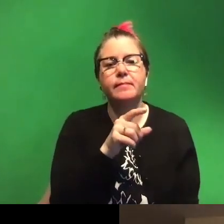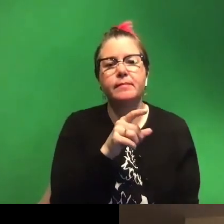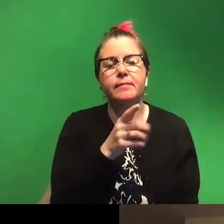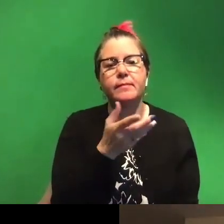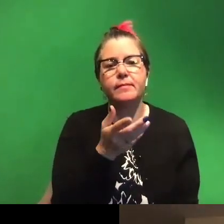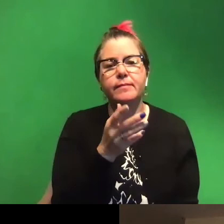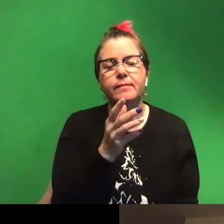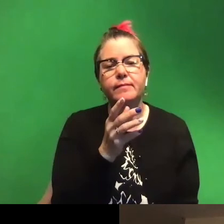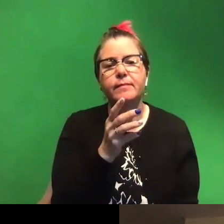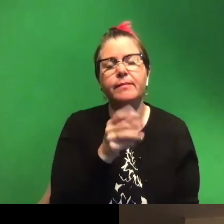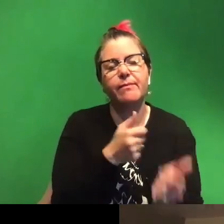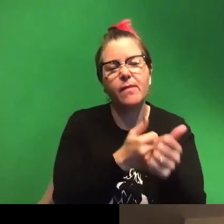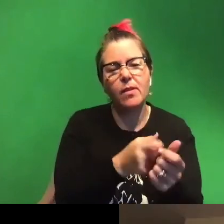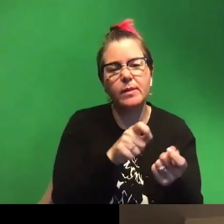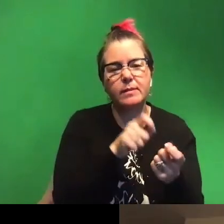following certain